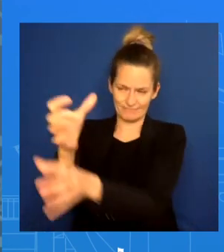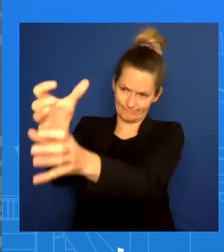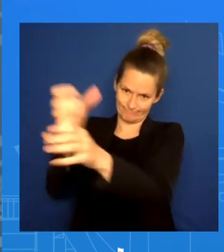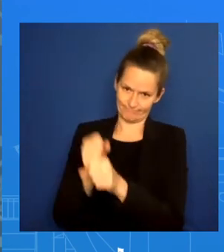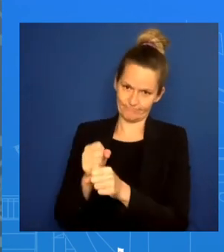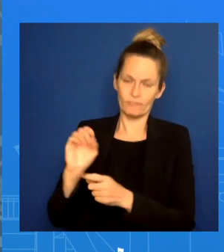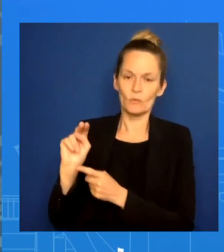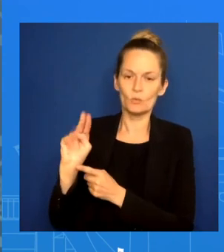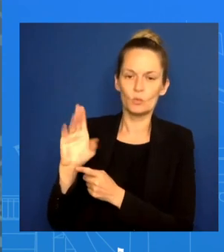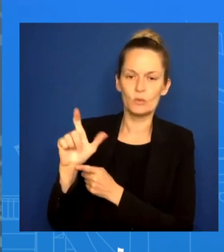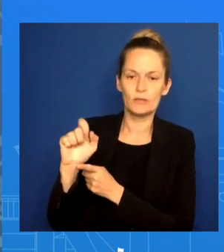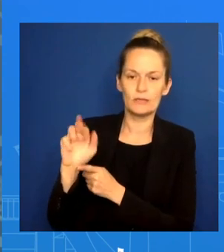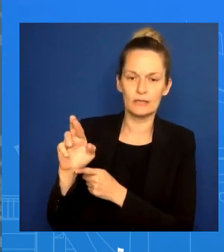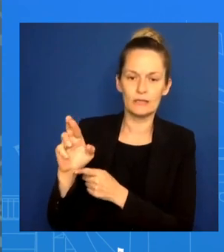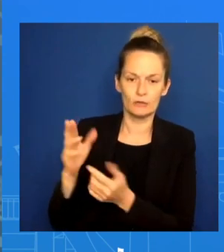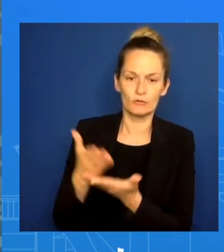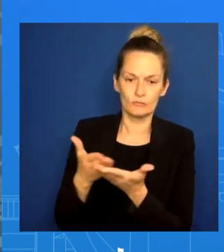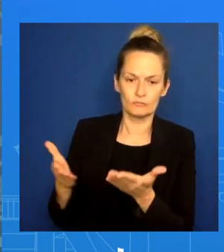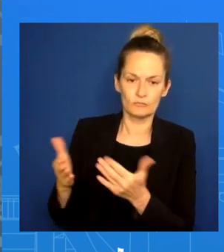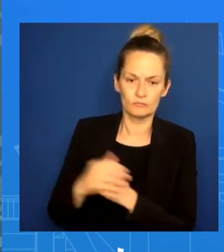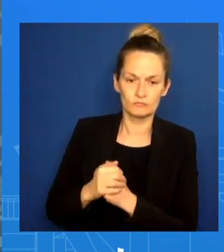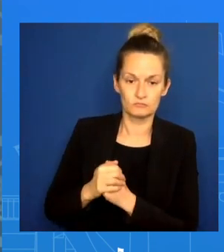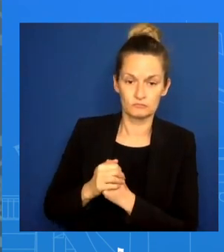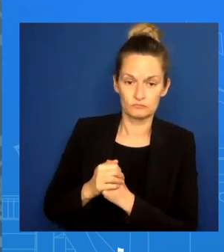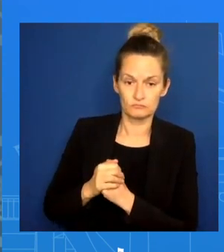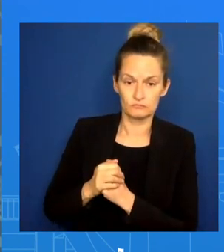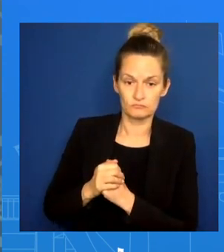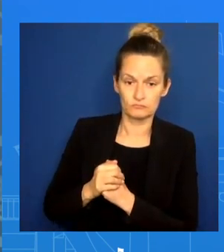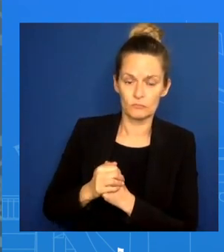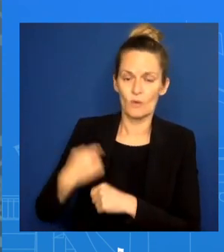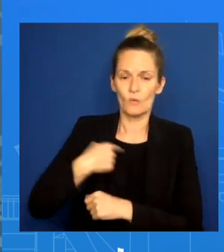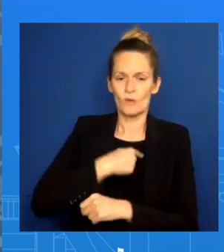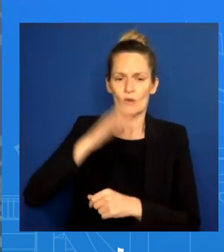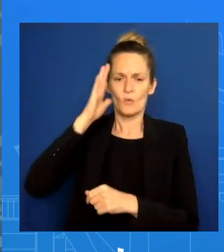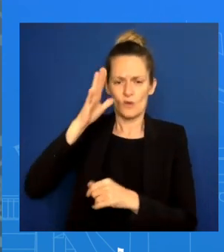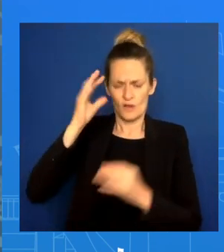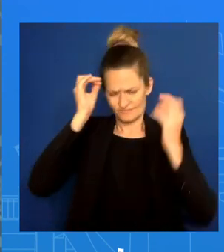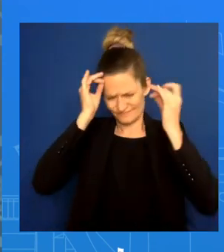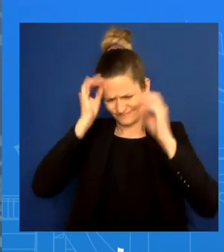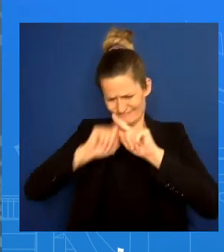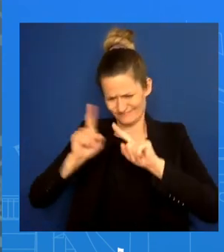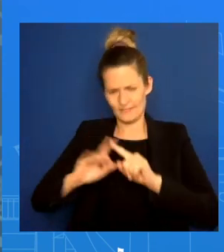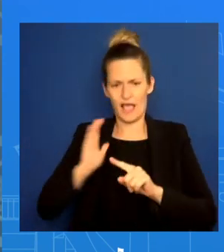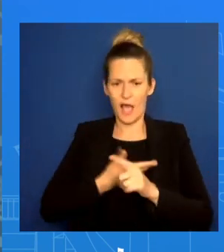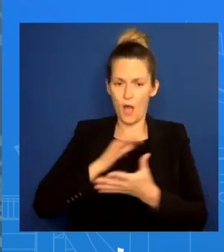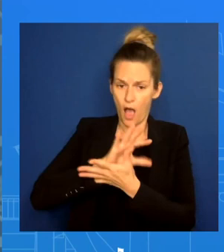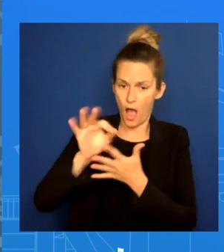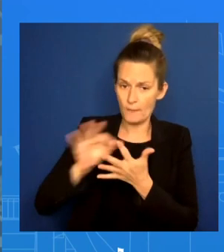Three, that the negotiations are pretty well complete on a new JCPOA,